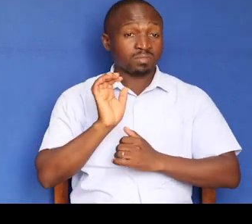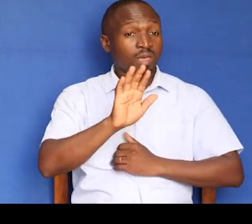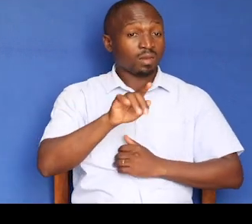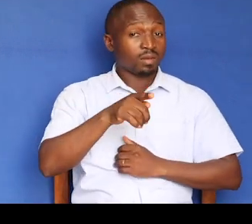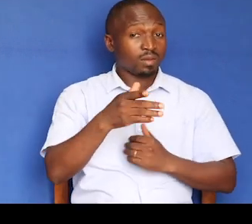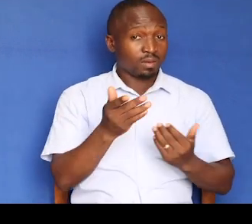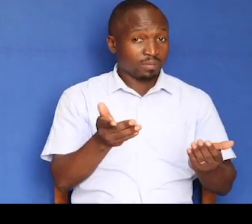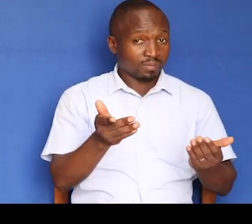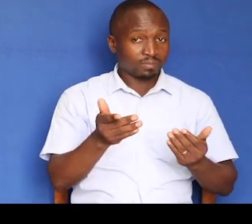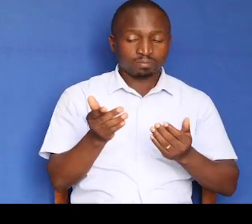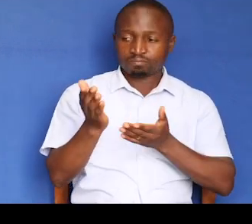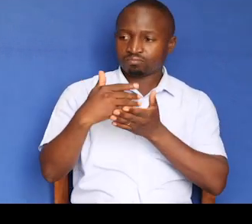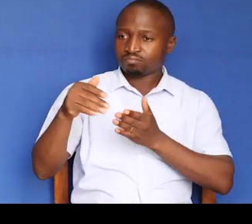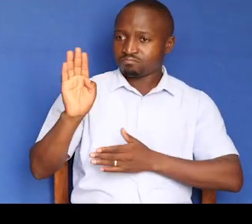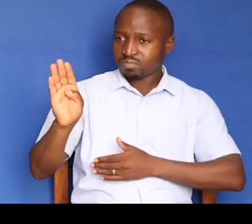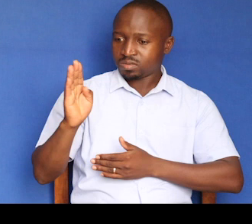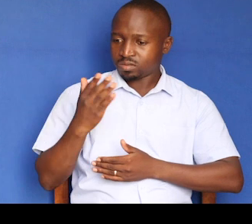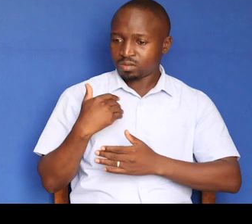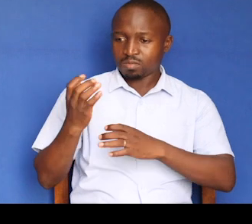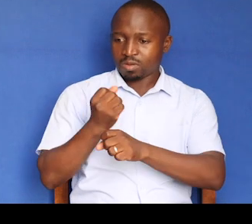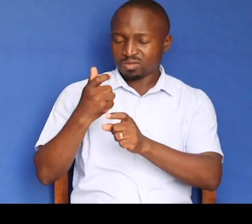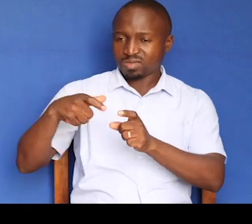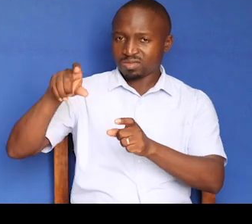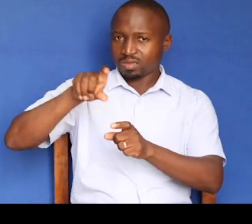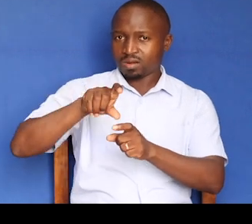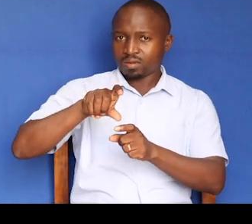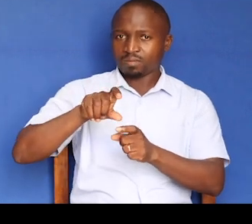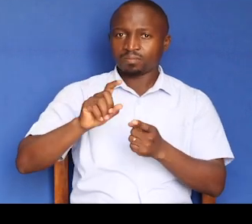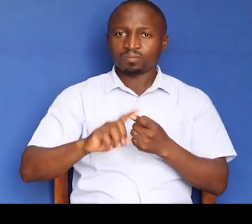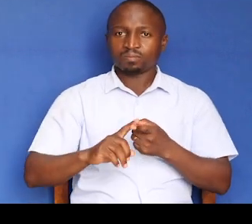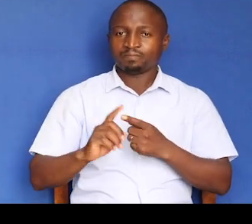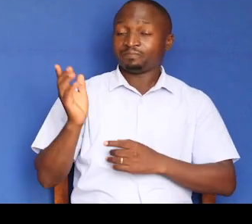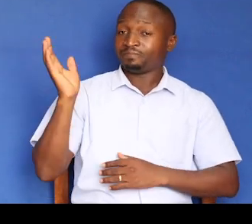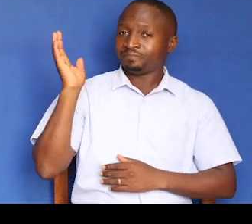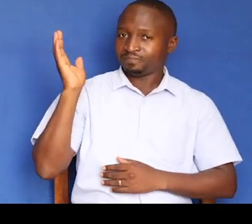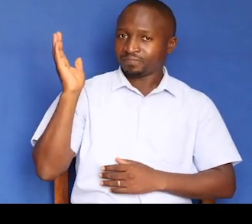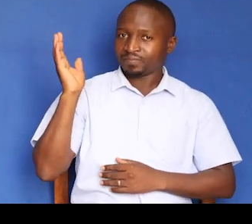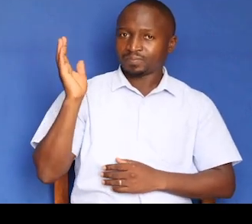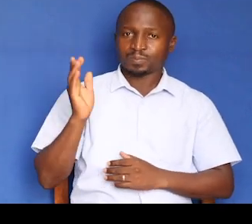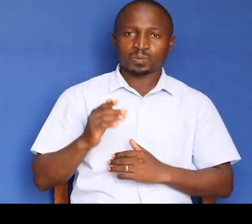Extra revenue, part B, needs extra revenue. Extra